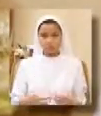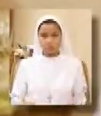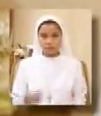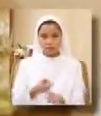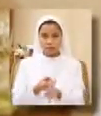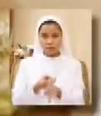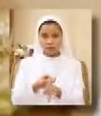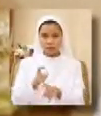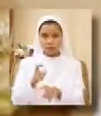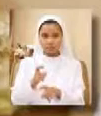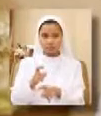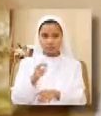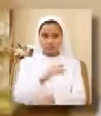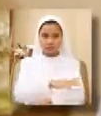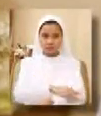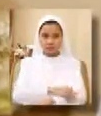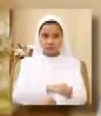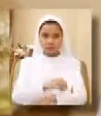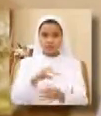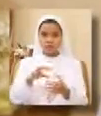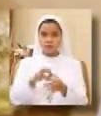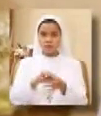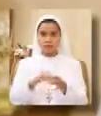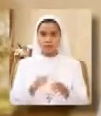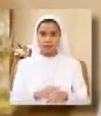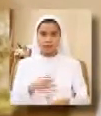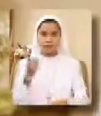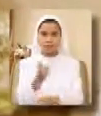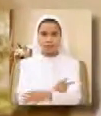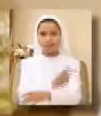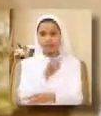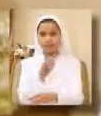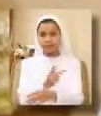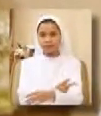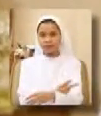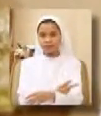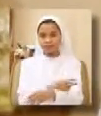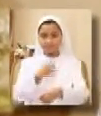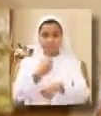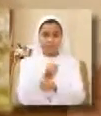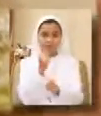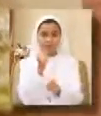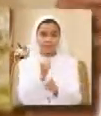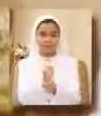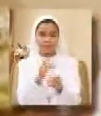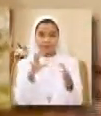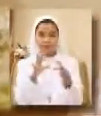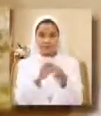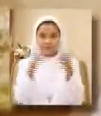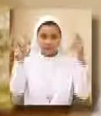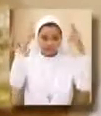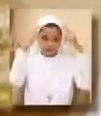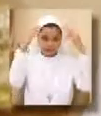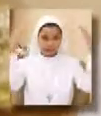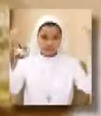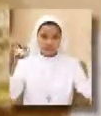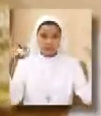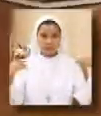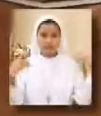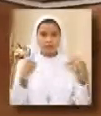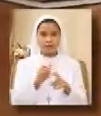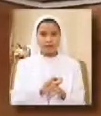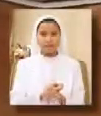Ginaginigibok ang mga madre. It's a very special. Yeah, ang mga stola. Sisters ang gumagawa nito. And then, inilalagay ito sa tomb ni St.